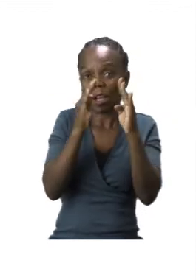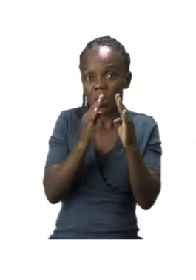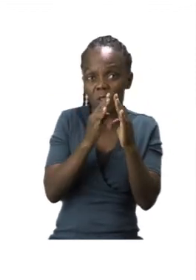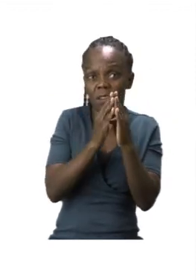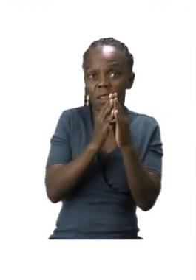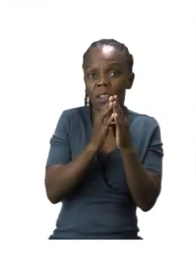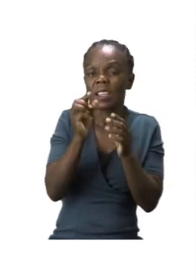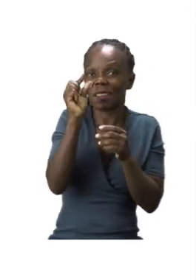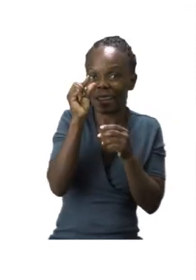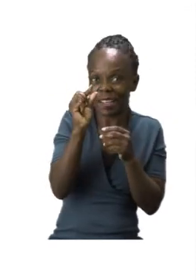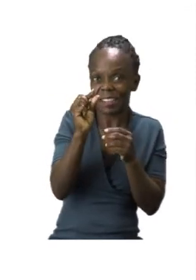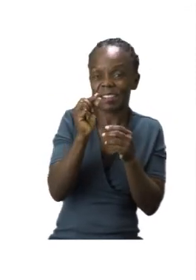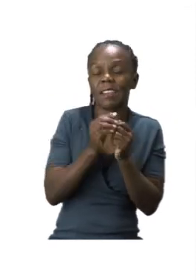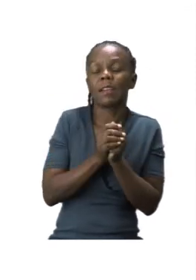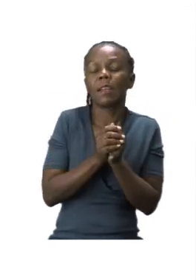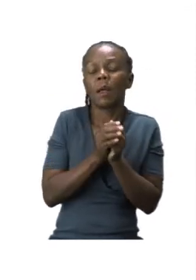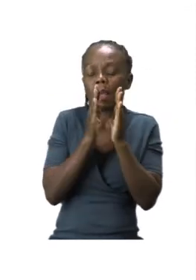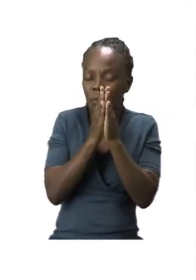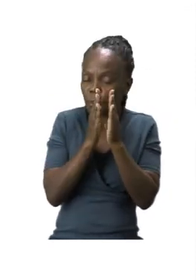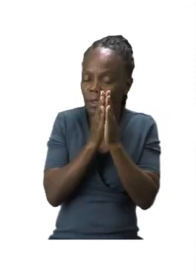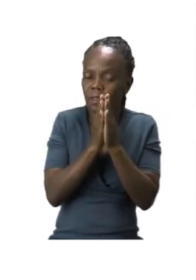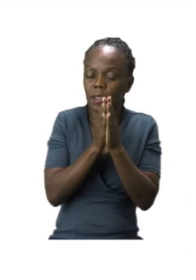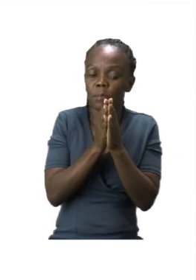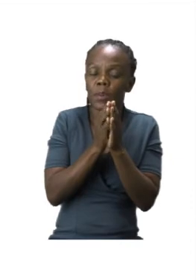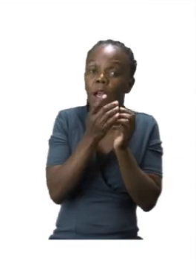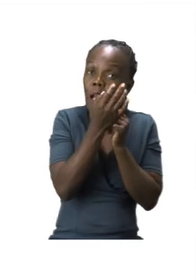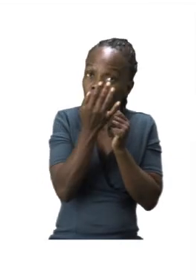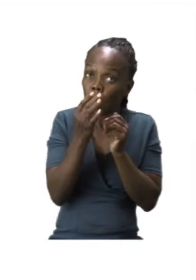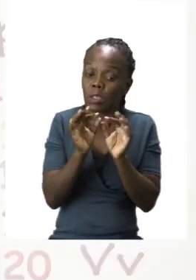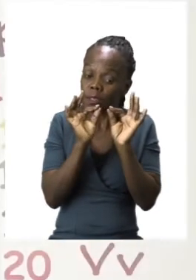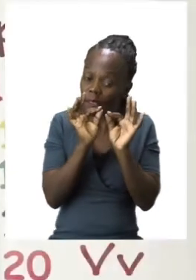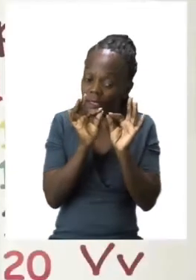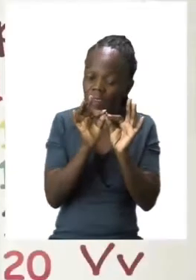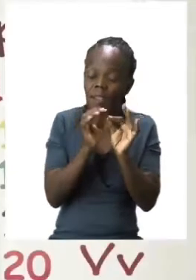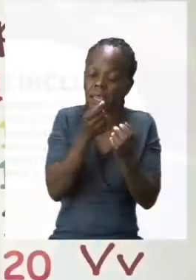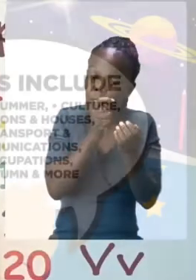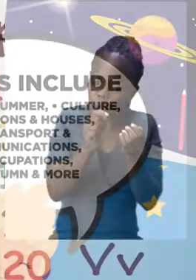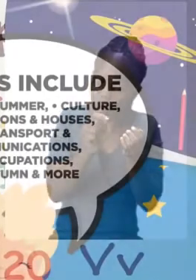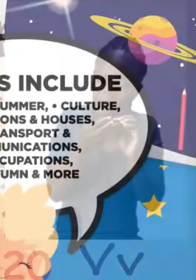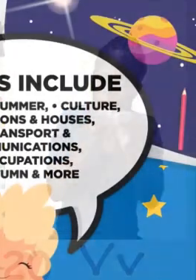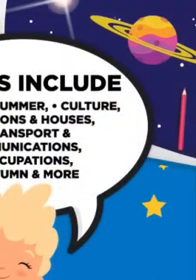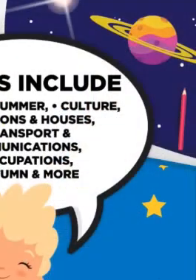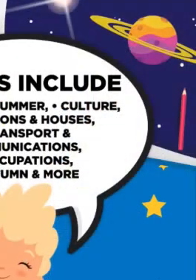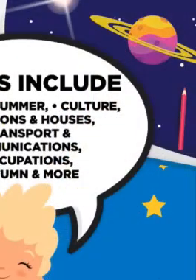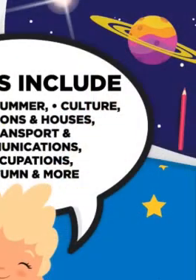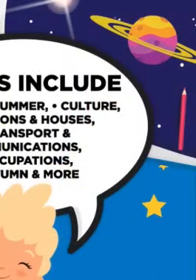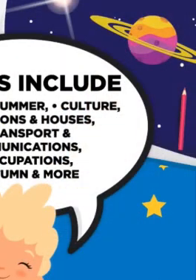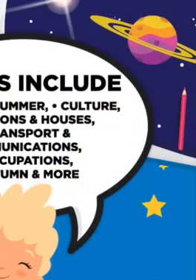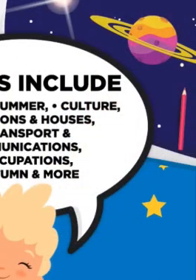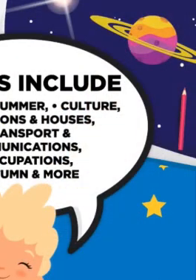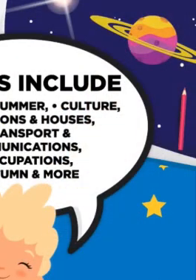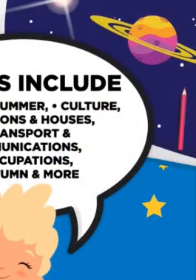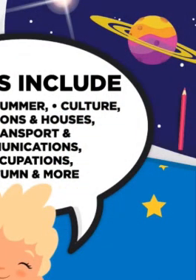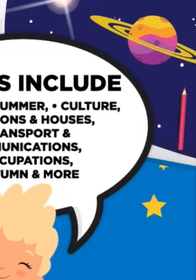very neatly. And I will see you just now after our advert break. Do you have children in